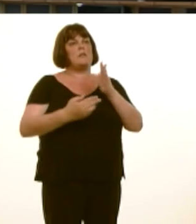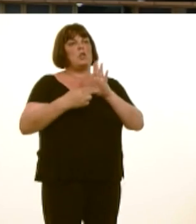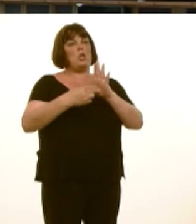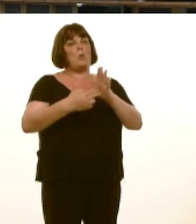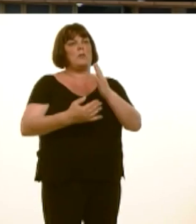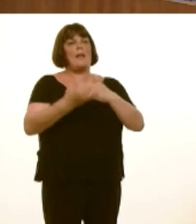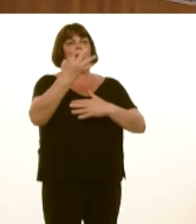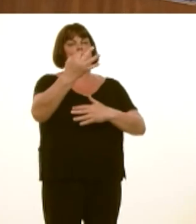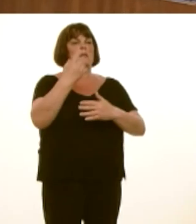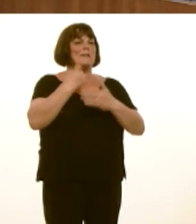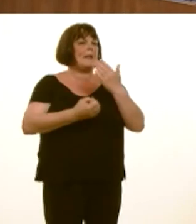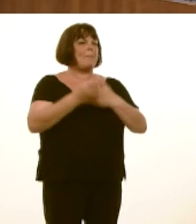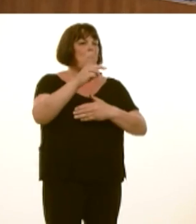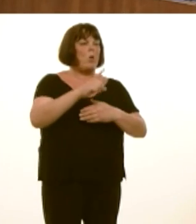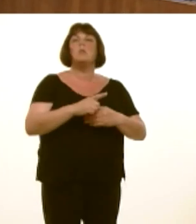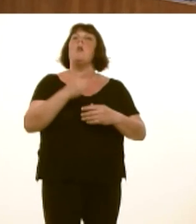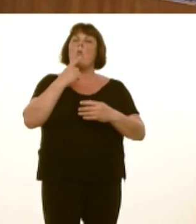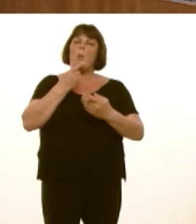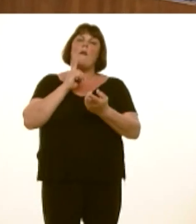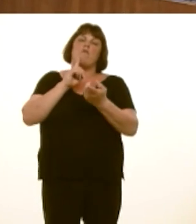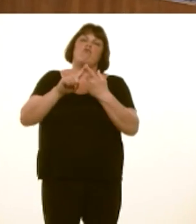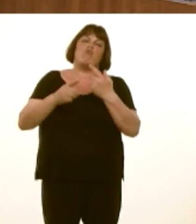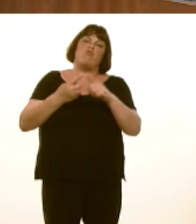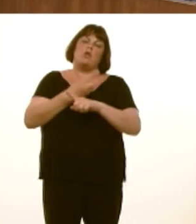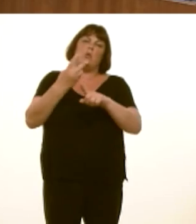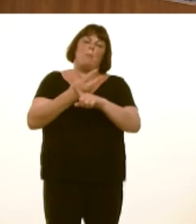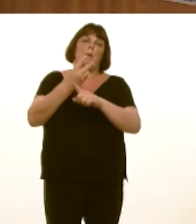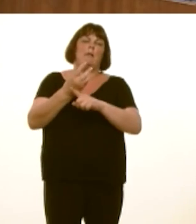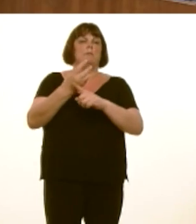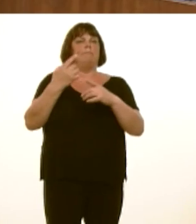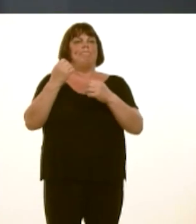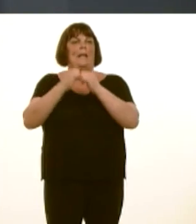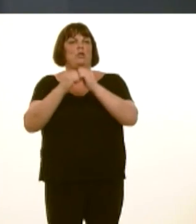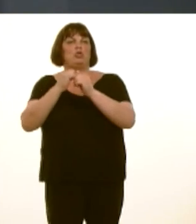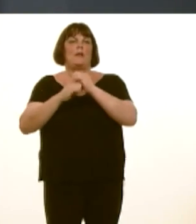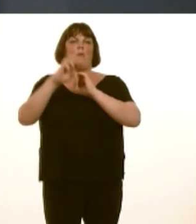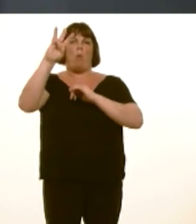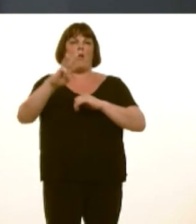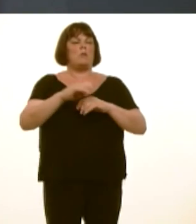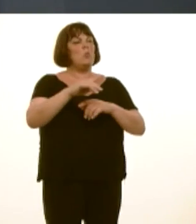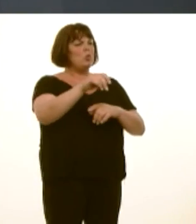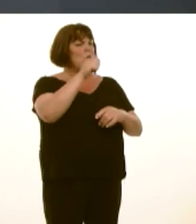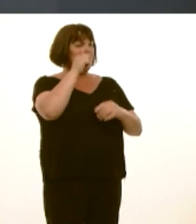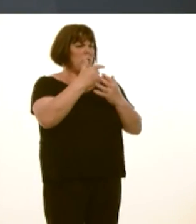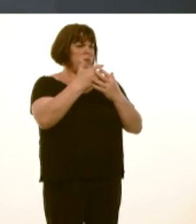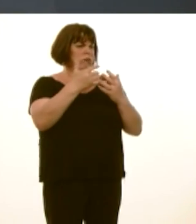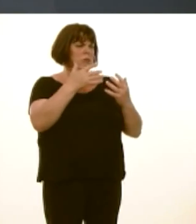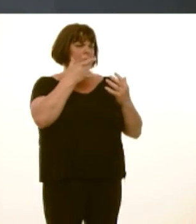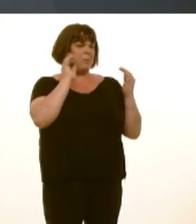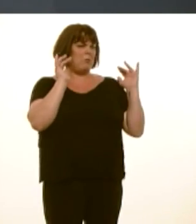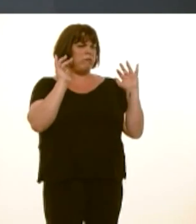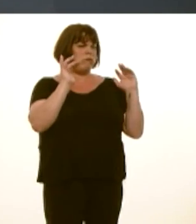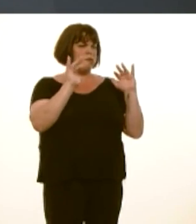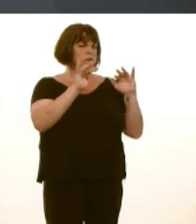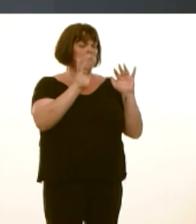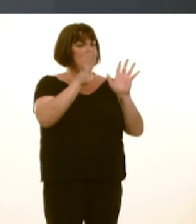of renewable energy in Wales. First Minister, you will be aware of the thousands of my constituents who descended on the National